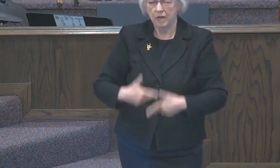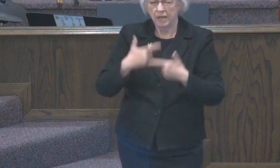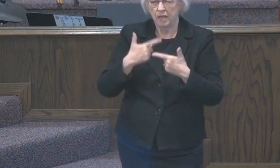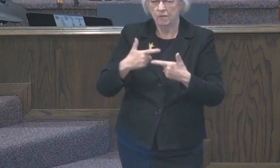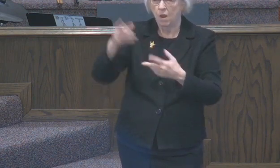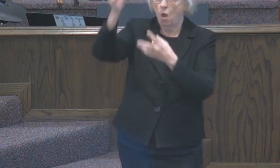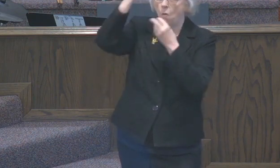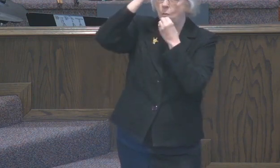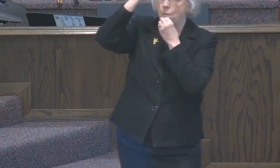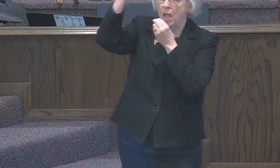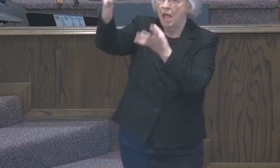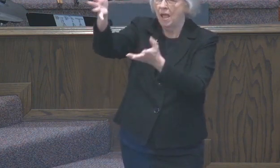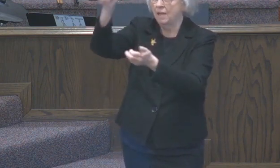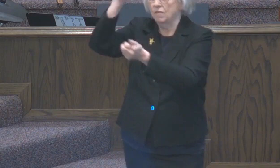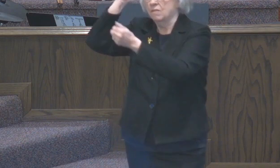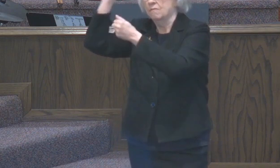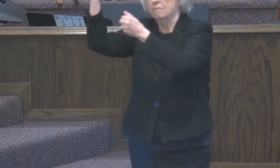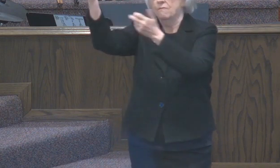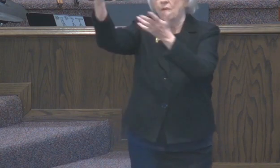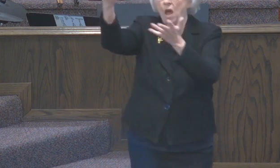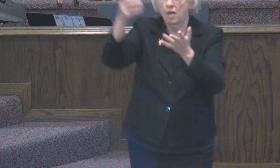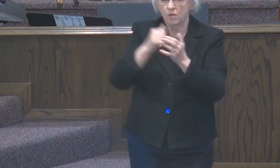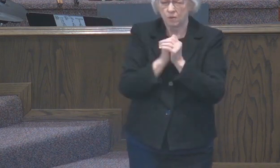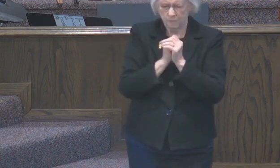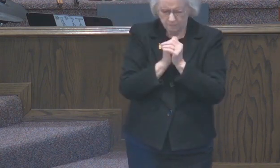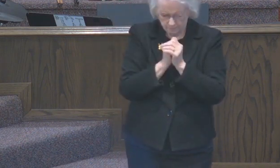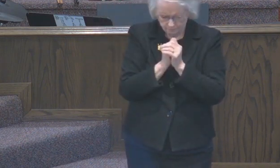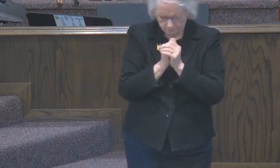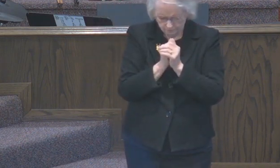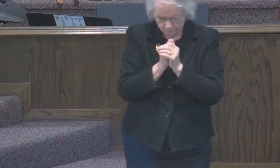be examples in our world today.